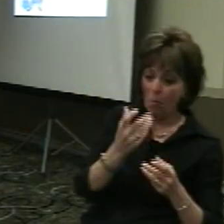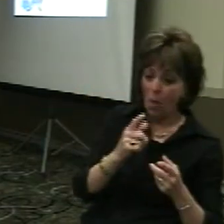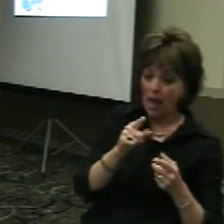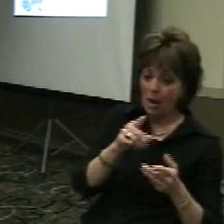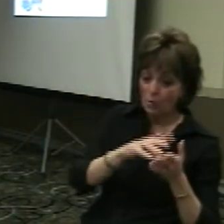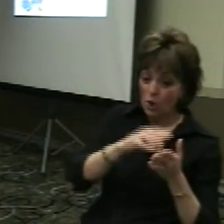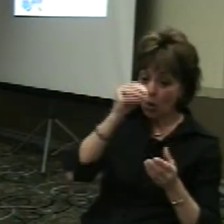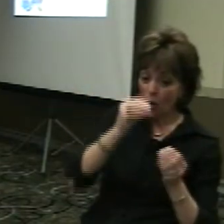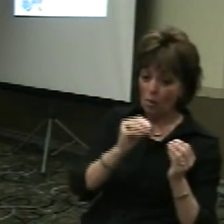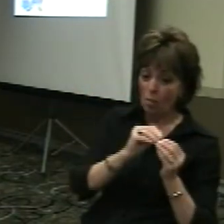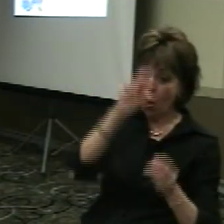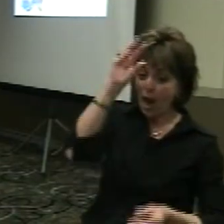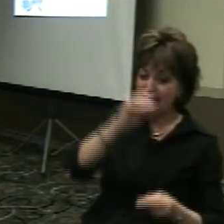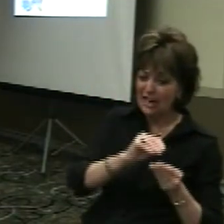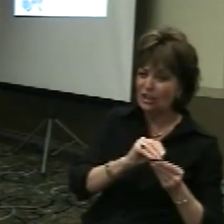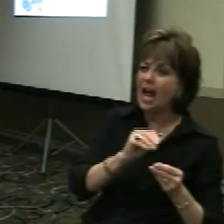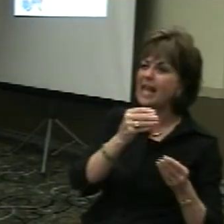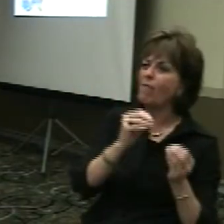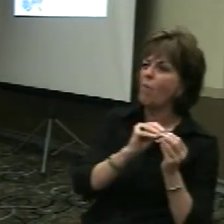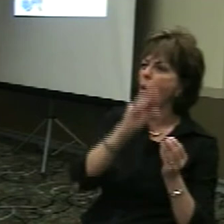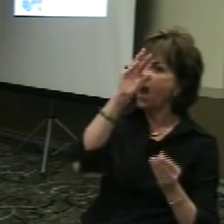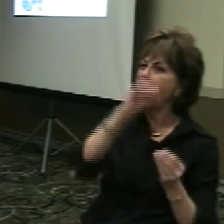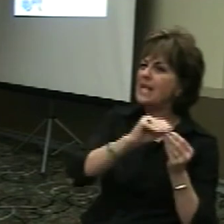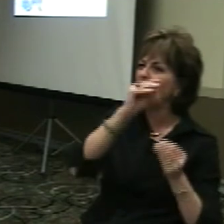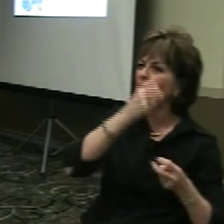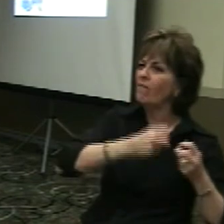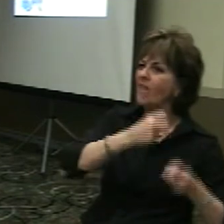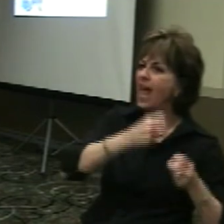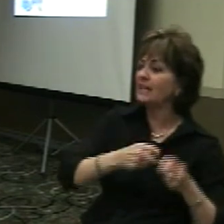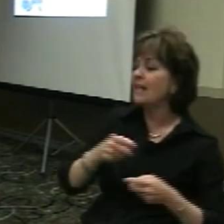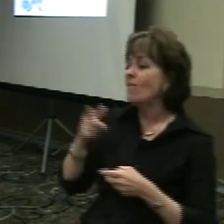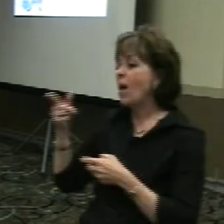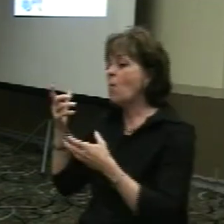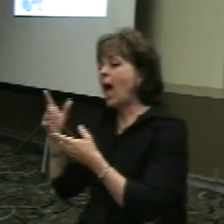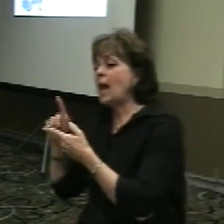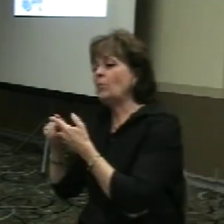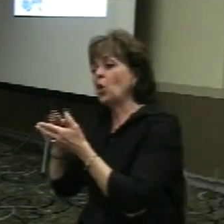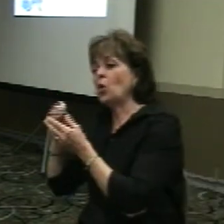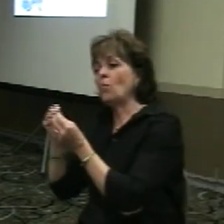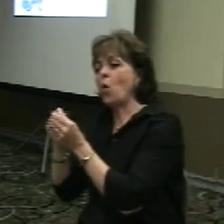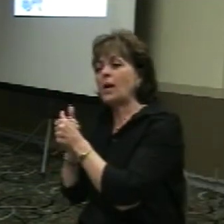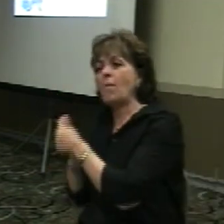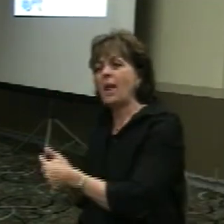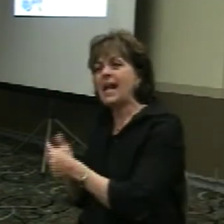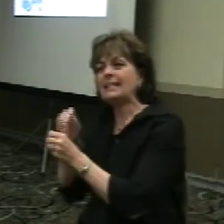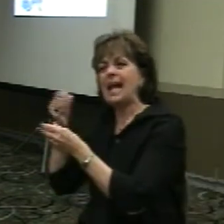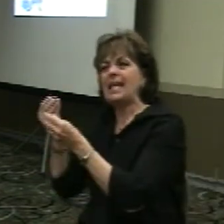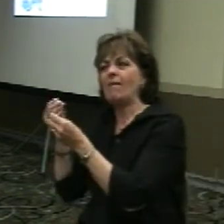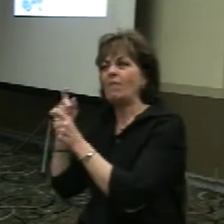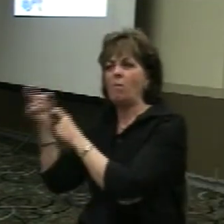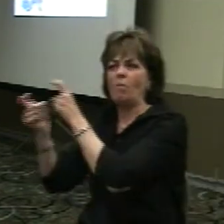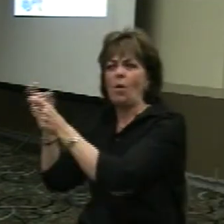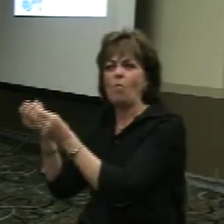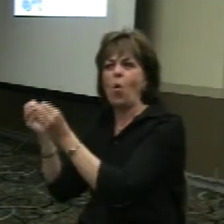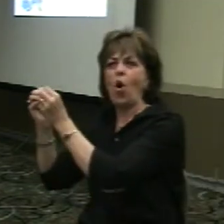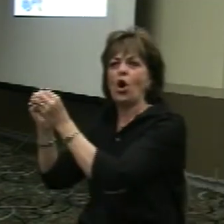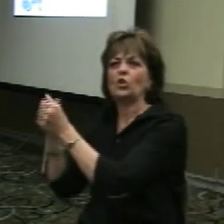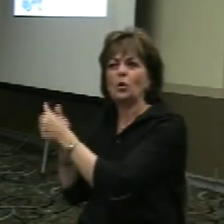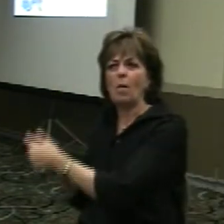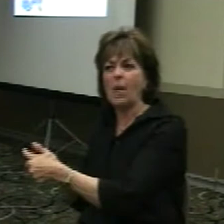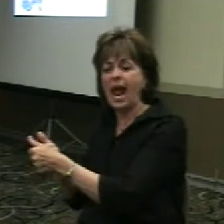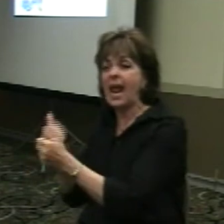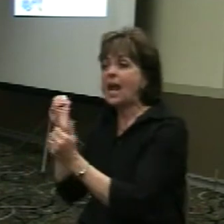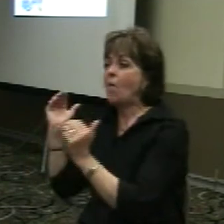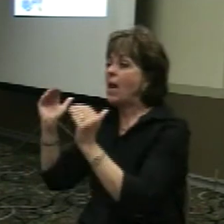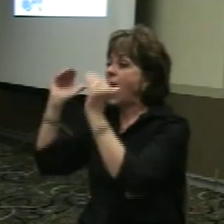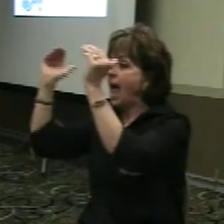I give them more addition facts. If I want a child to learn compliance, I give them more opportunities to comply. And I want a high level of success. So what